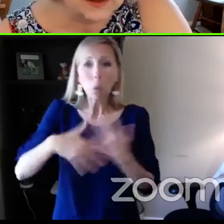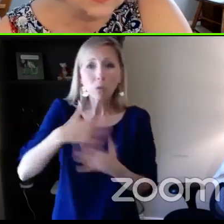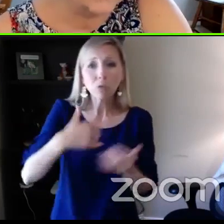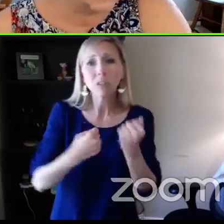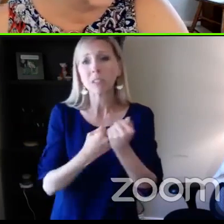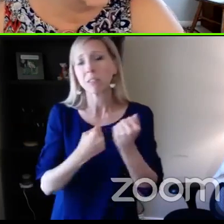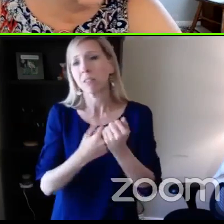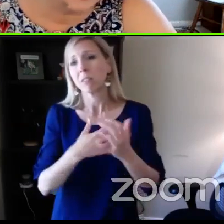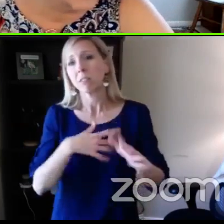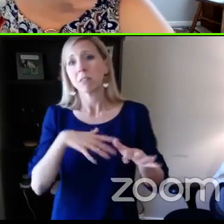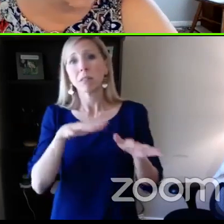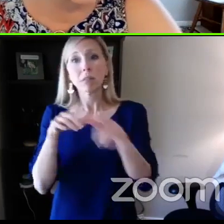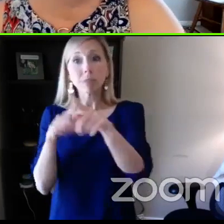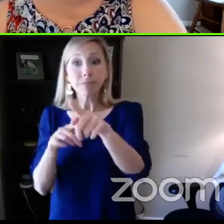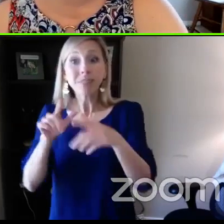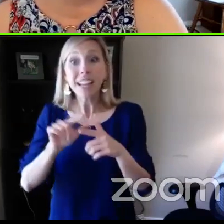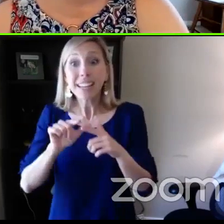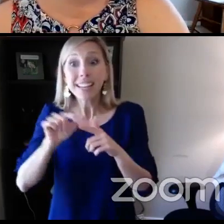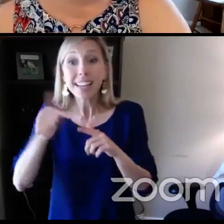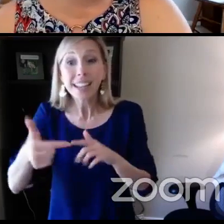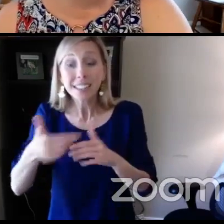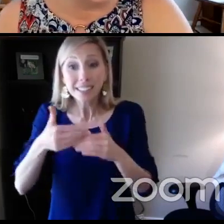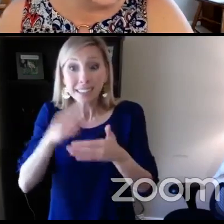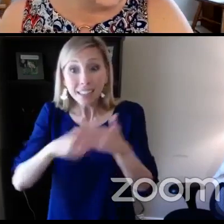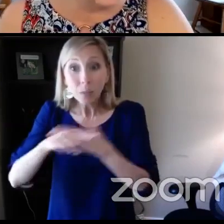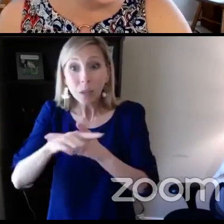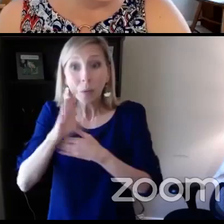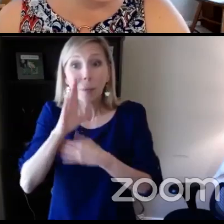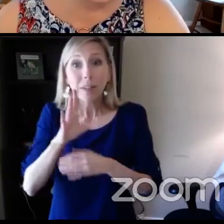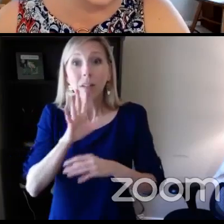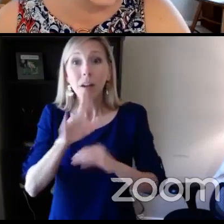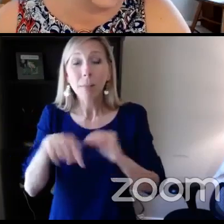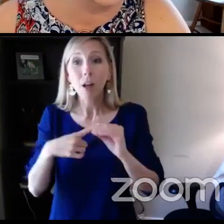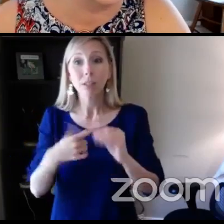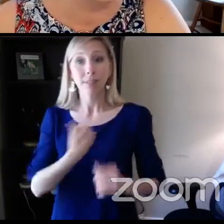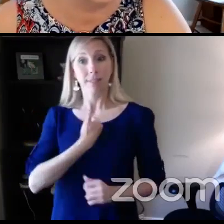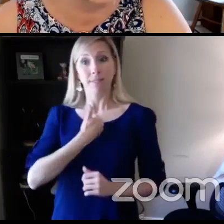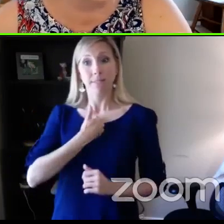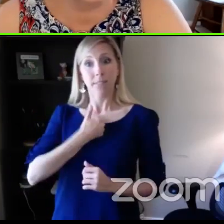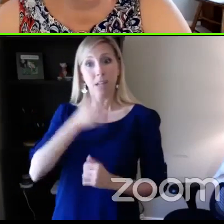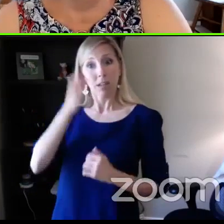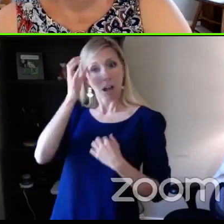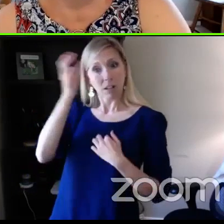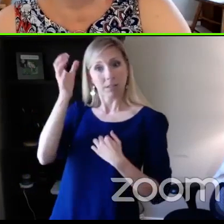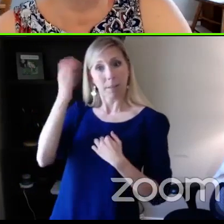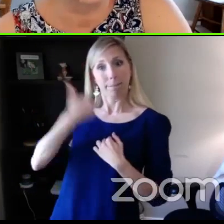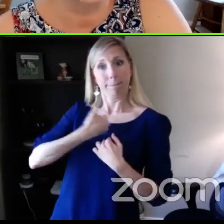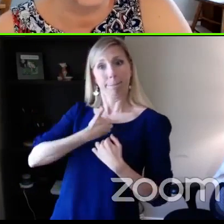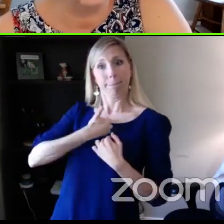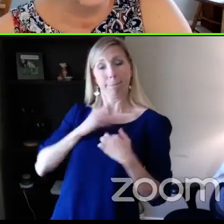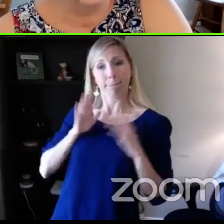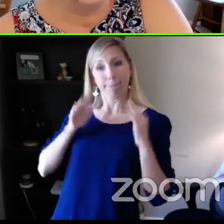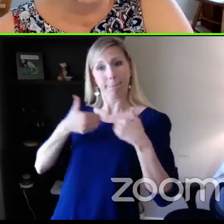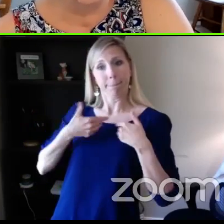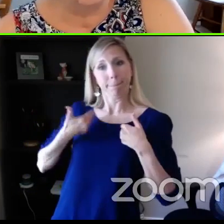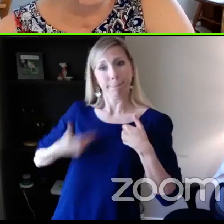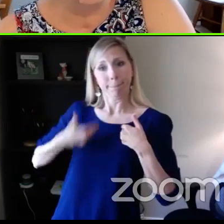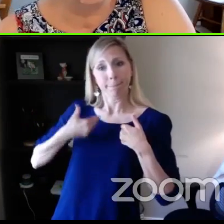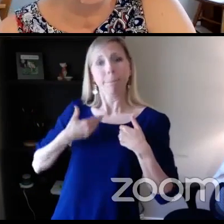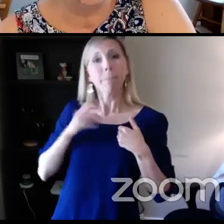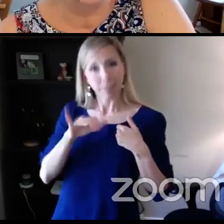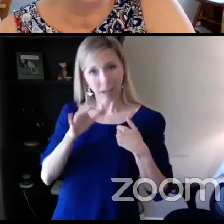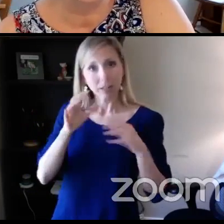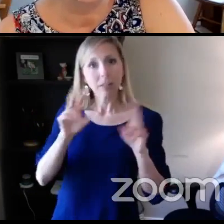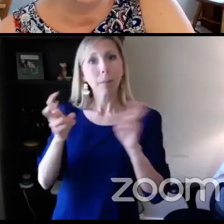next week it's about self-concept. Things you can do to improve a child's self-concept. Right. And